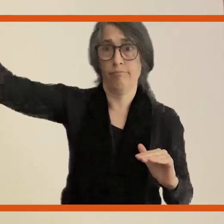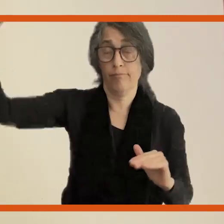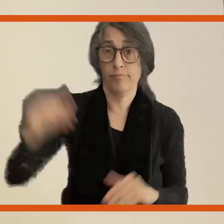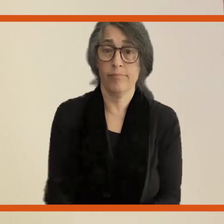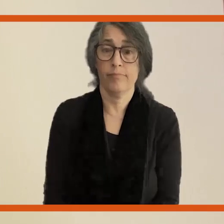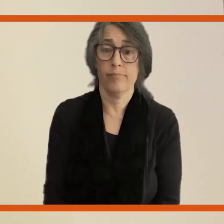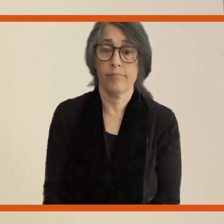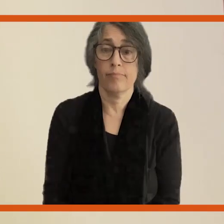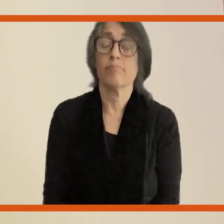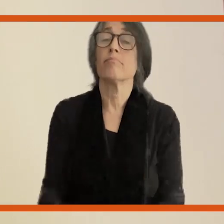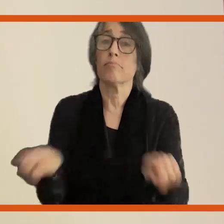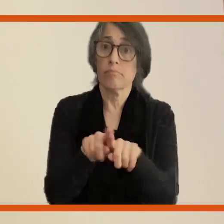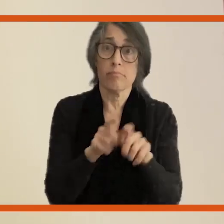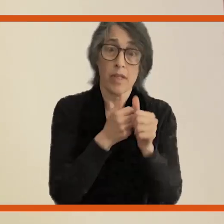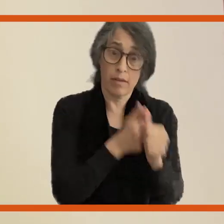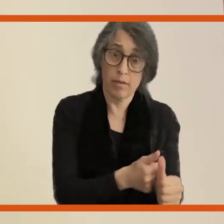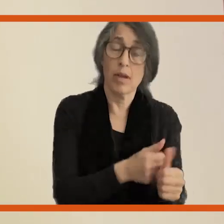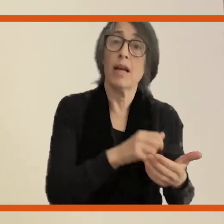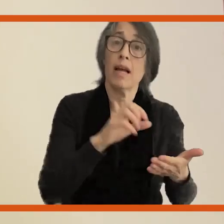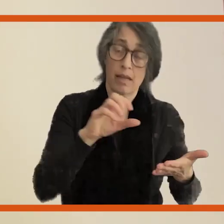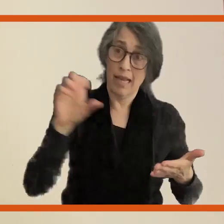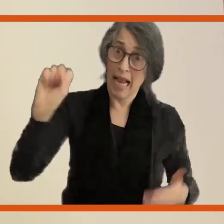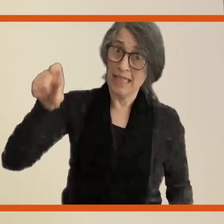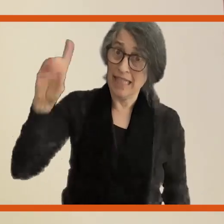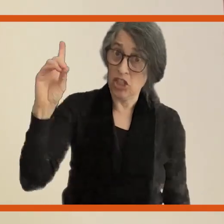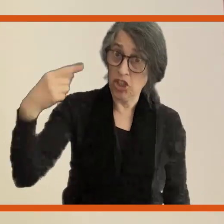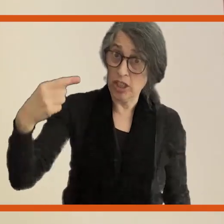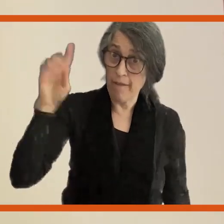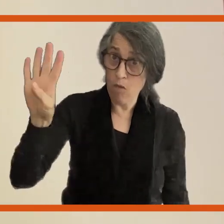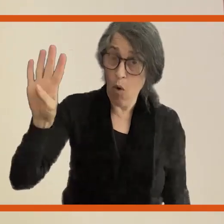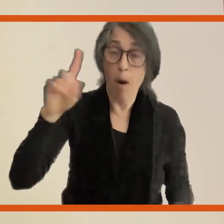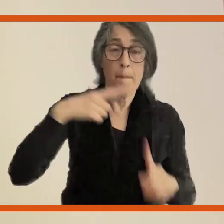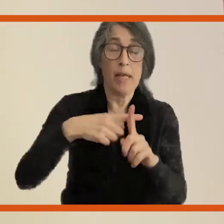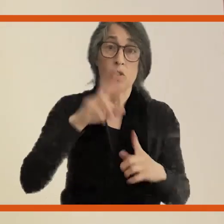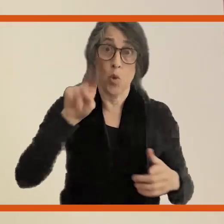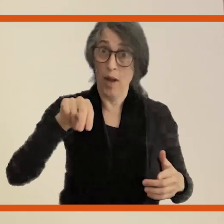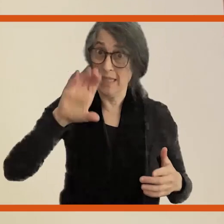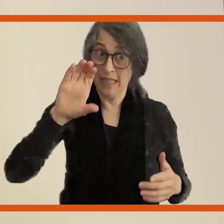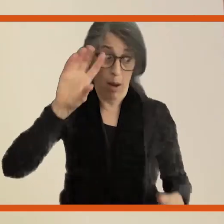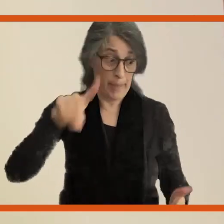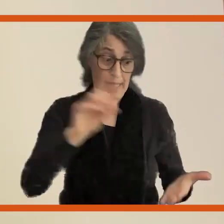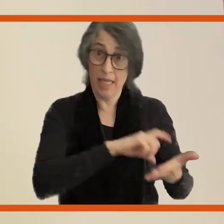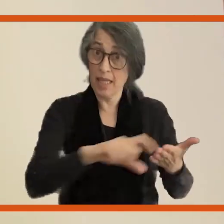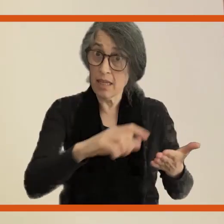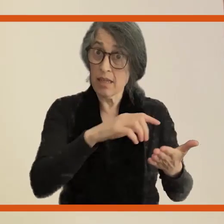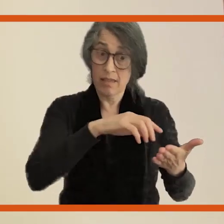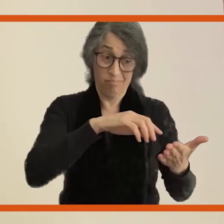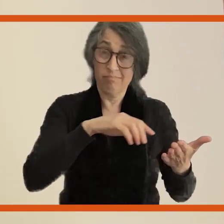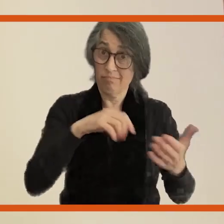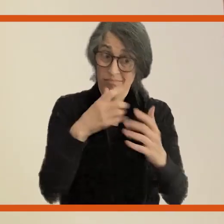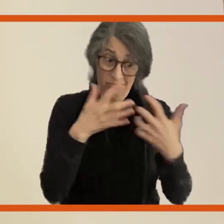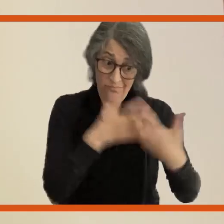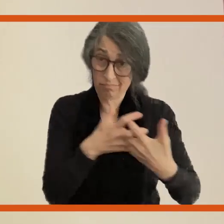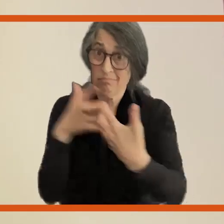schools. Thus, to be in compliance with SDG 4 and in compliance with the UN CRPD, all